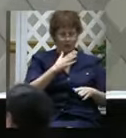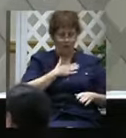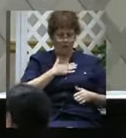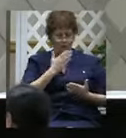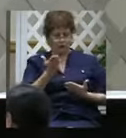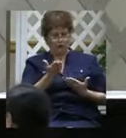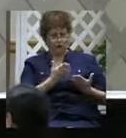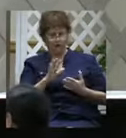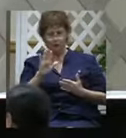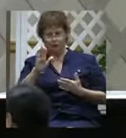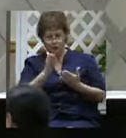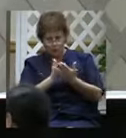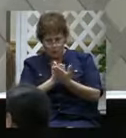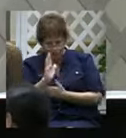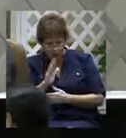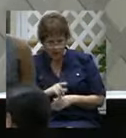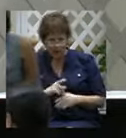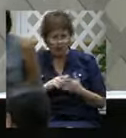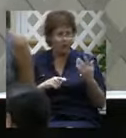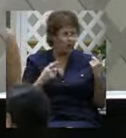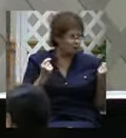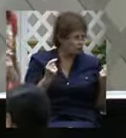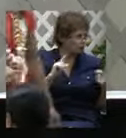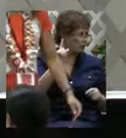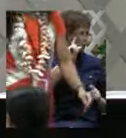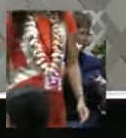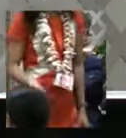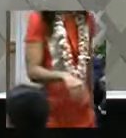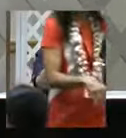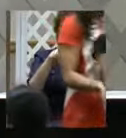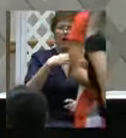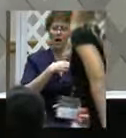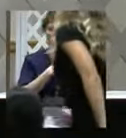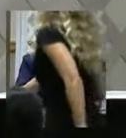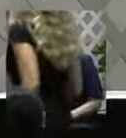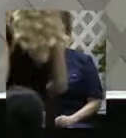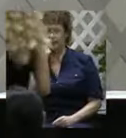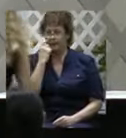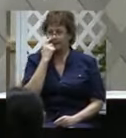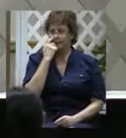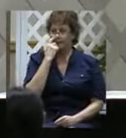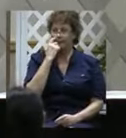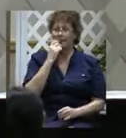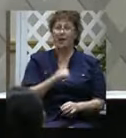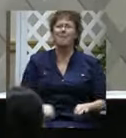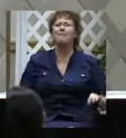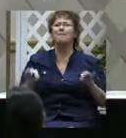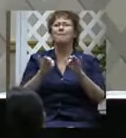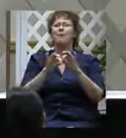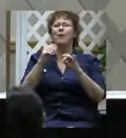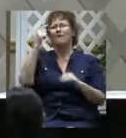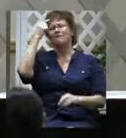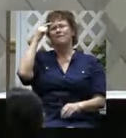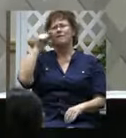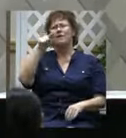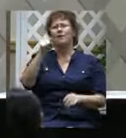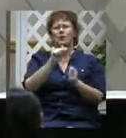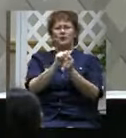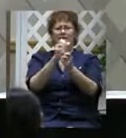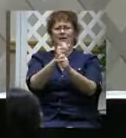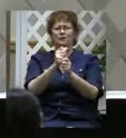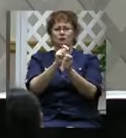their rights are, where to go, what to do, where to complain. All those things may be important for you, and maybe that's what gets translated